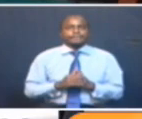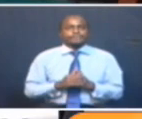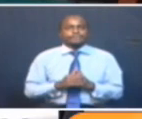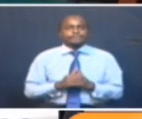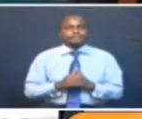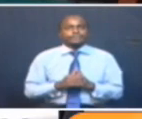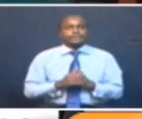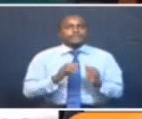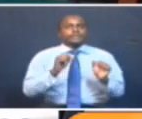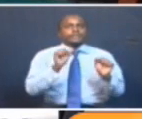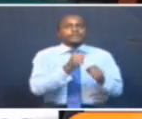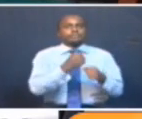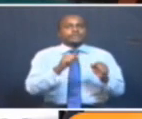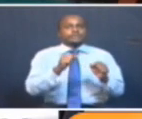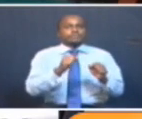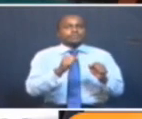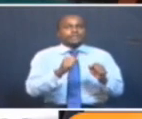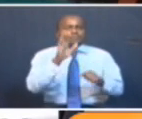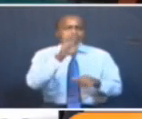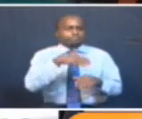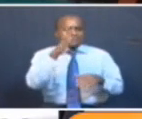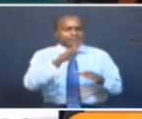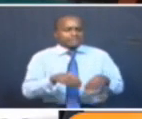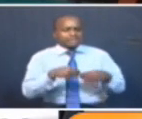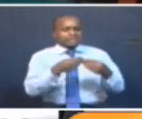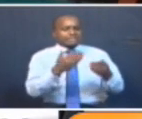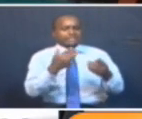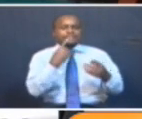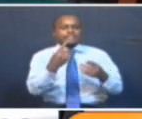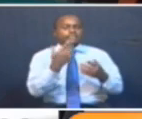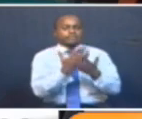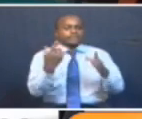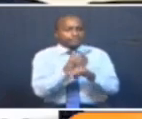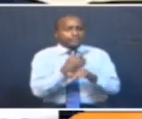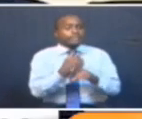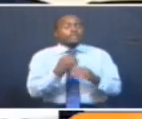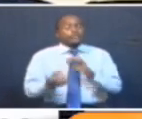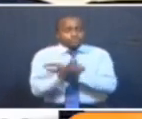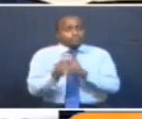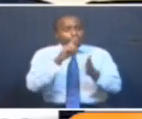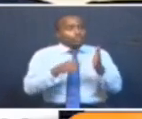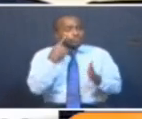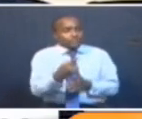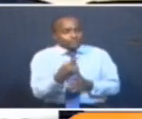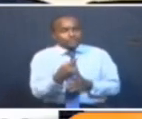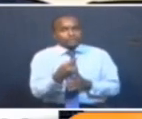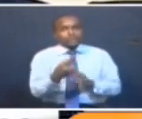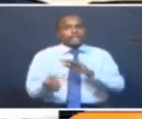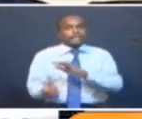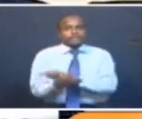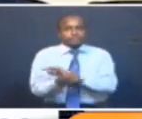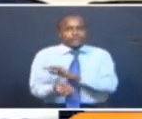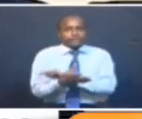just can't paint it and give something different. Tell it exactly what you think, what you saw, and explain